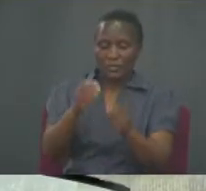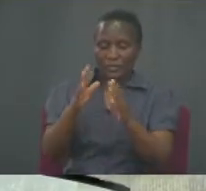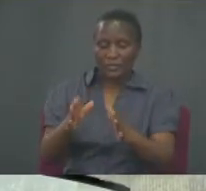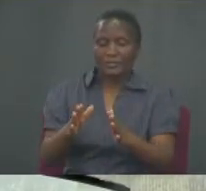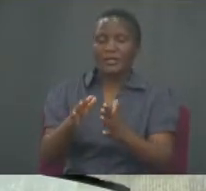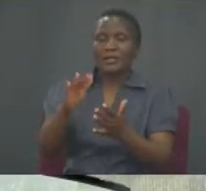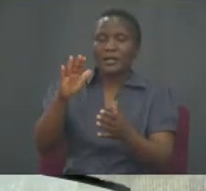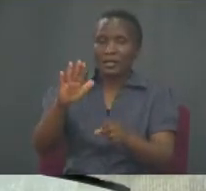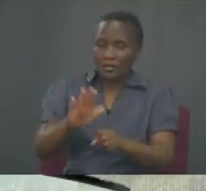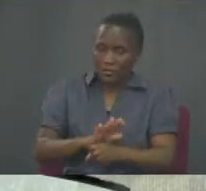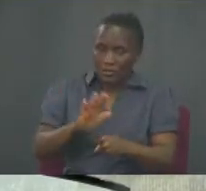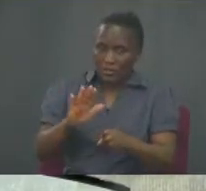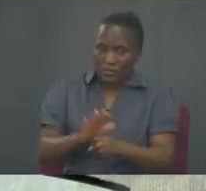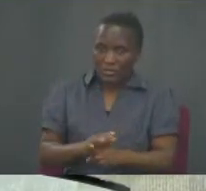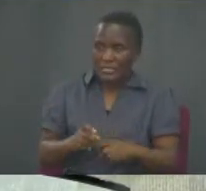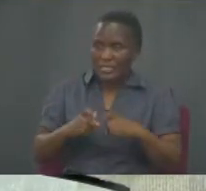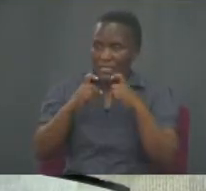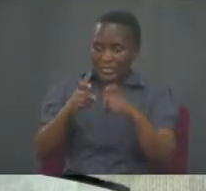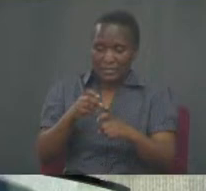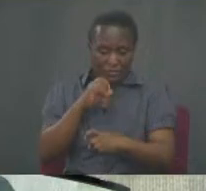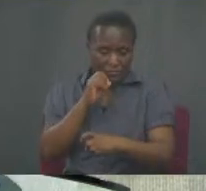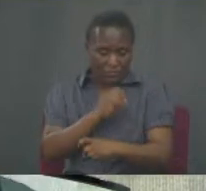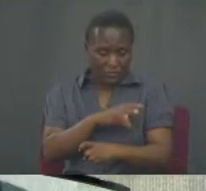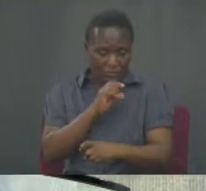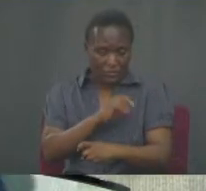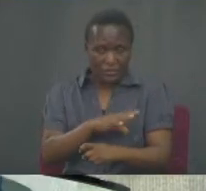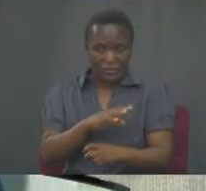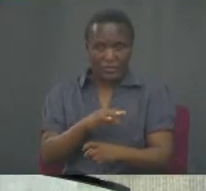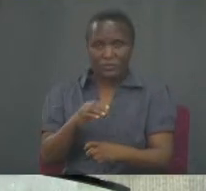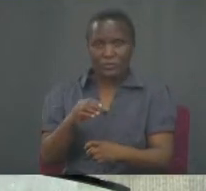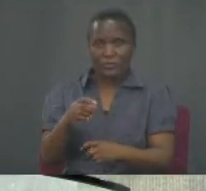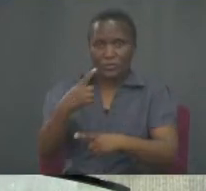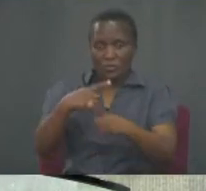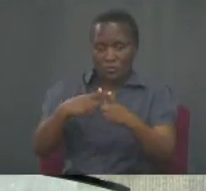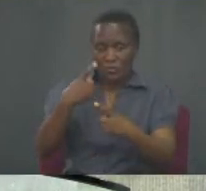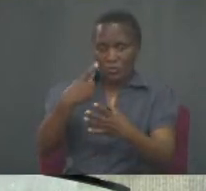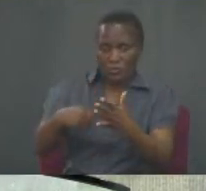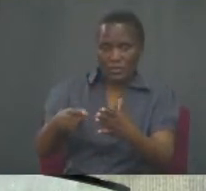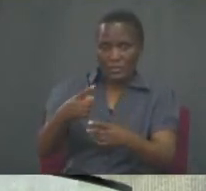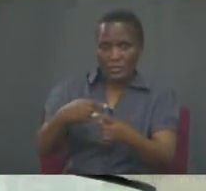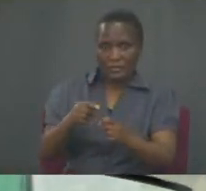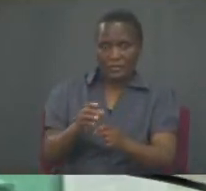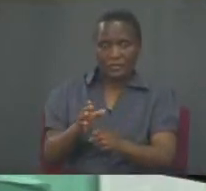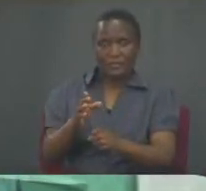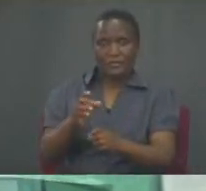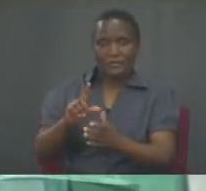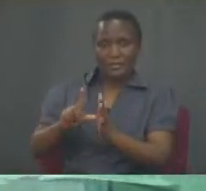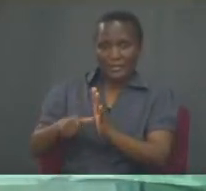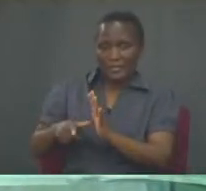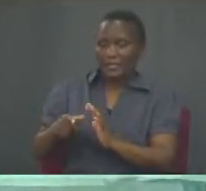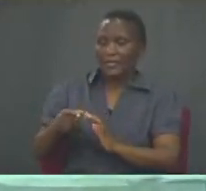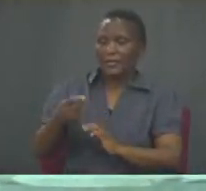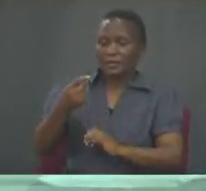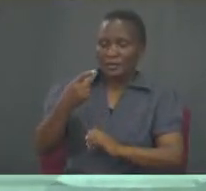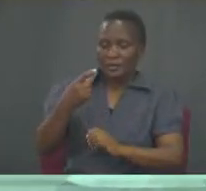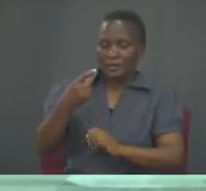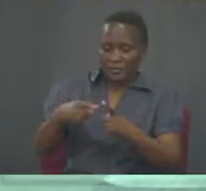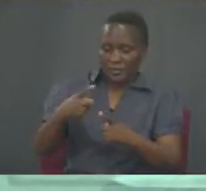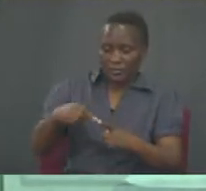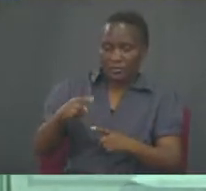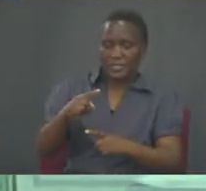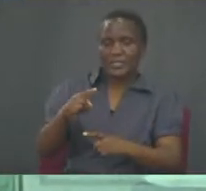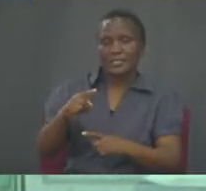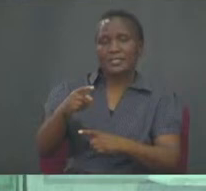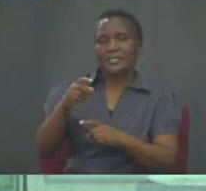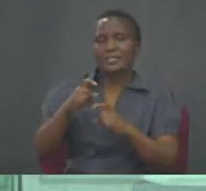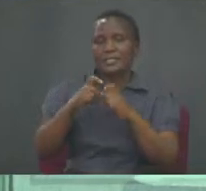consequences. You don't sin because you love God. Do we tell the difference? You don't sin because you are afraid